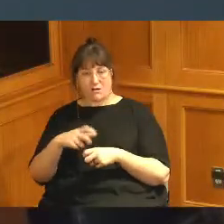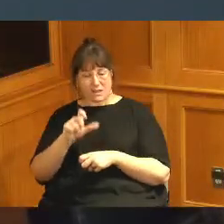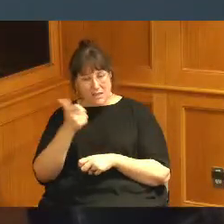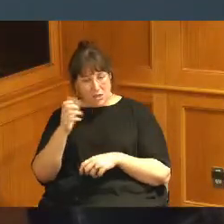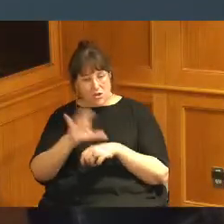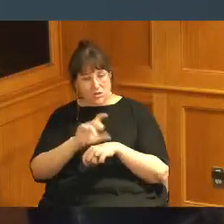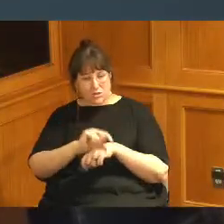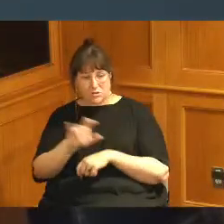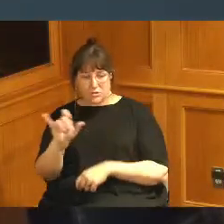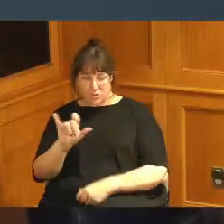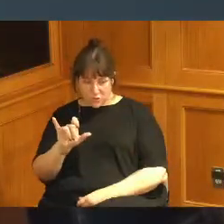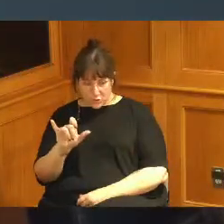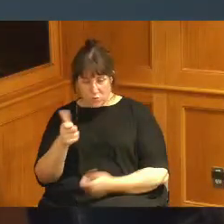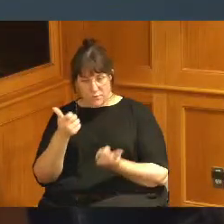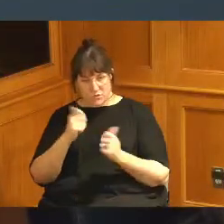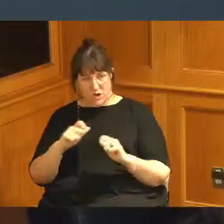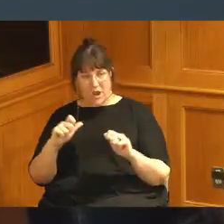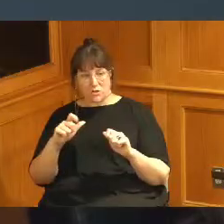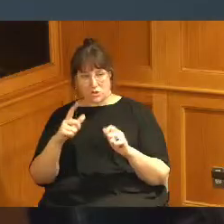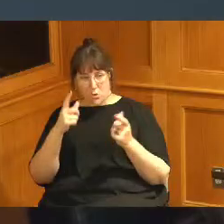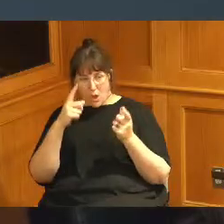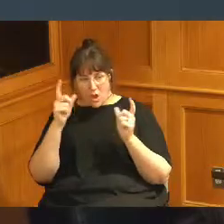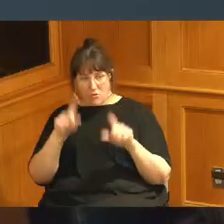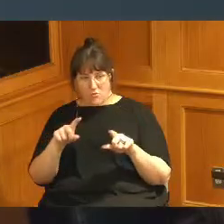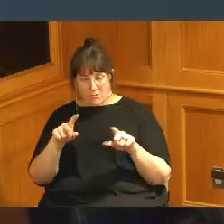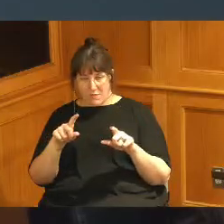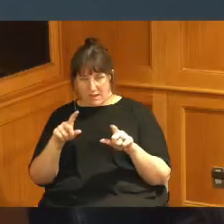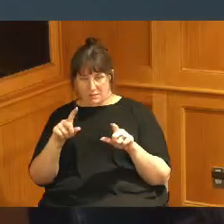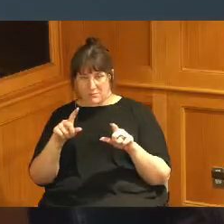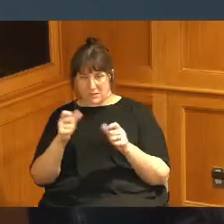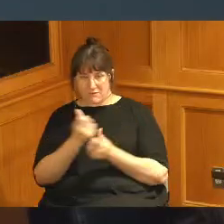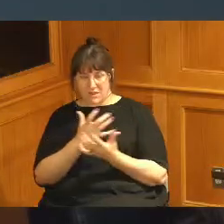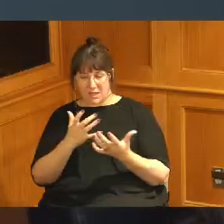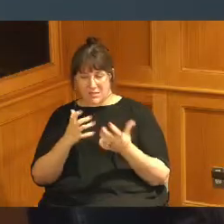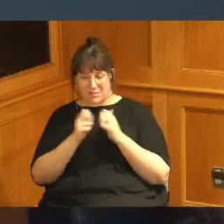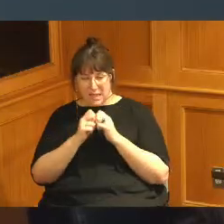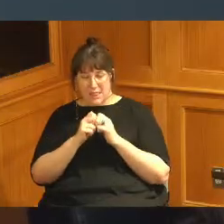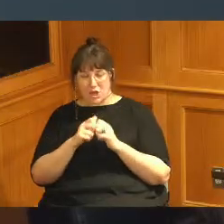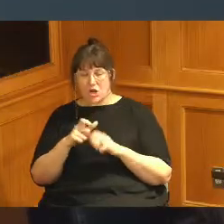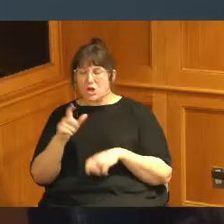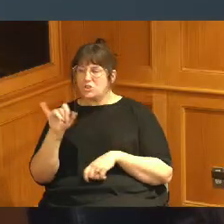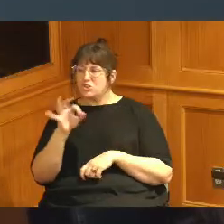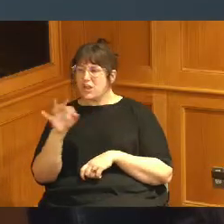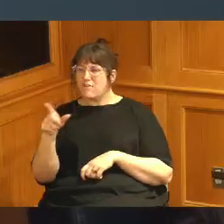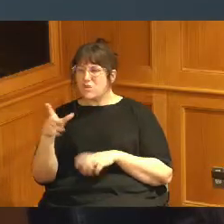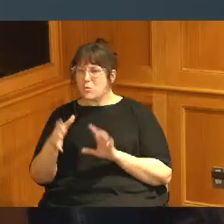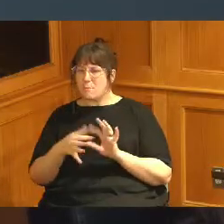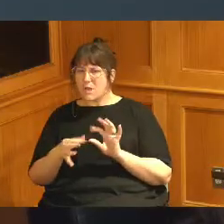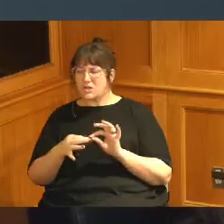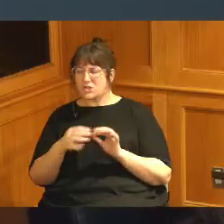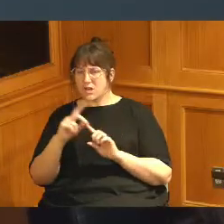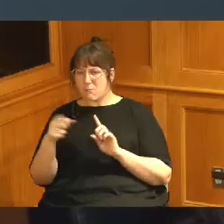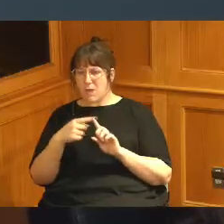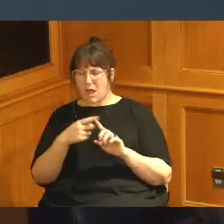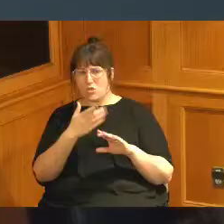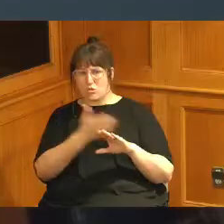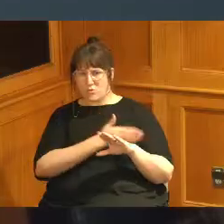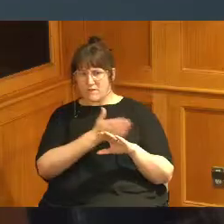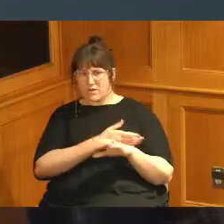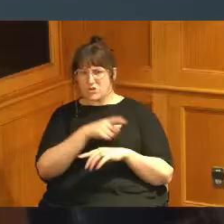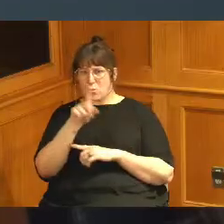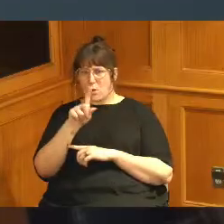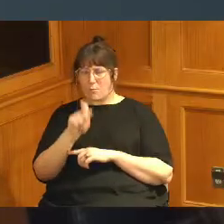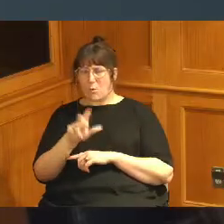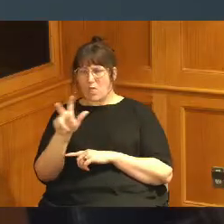we have to try to pull this agreement together. I think, Jeff, when you mentioned about for the renovation, it was